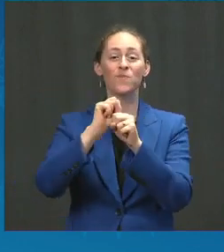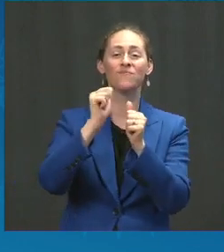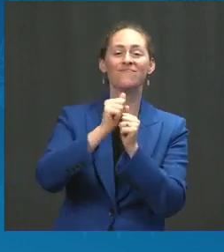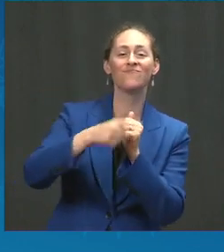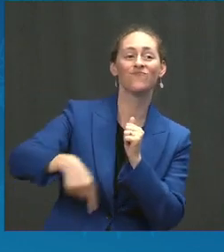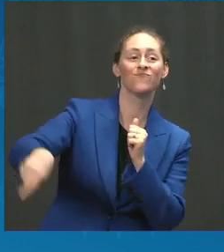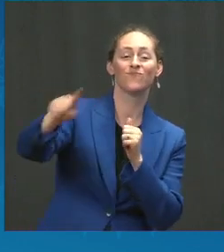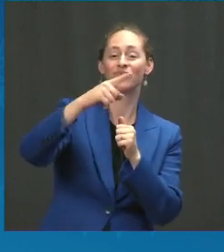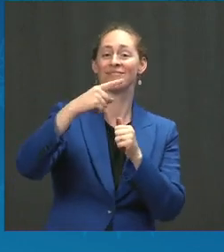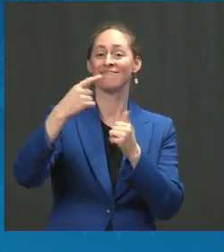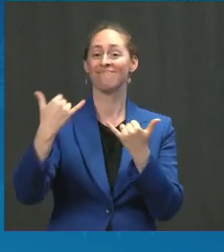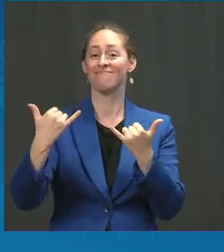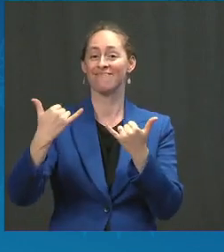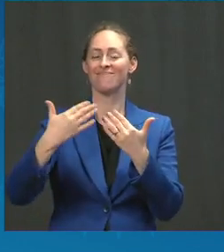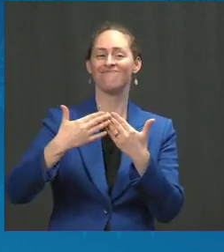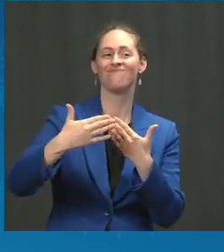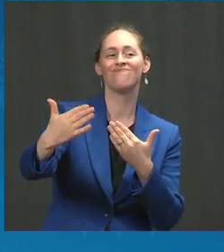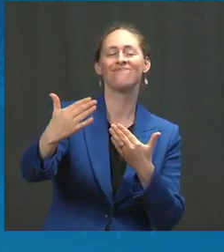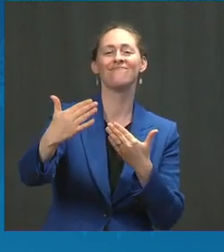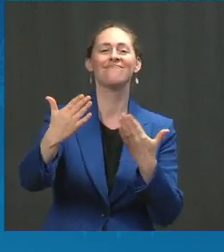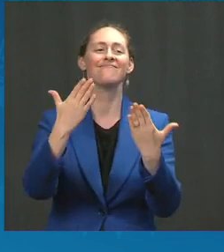forward. Thank you all very much.